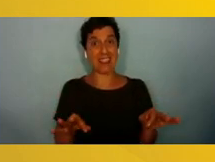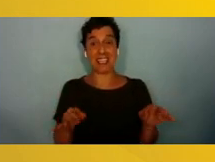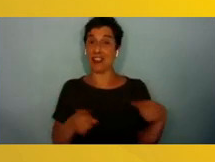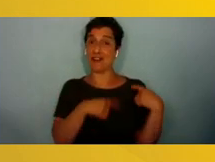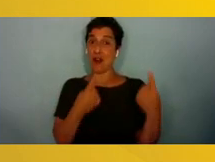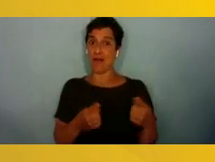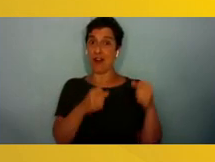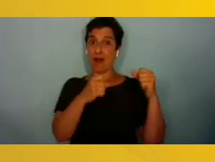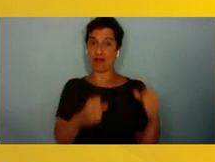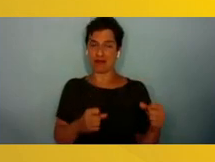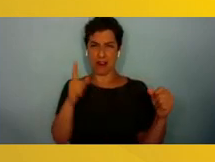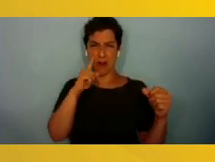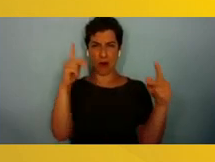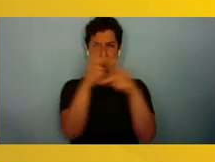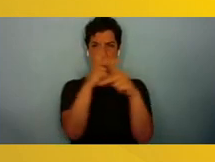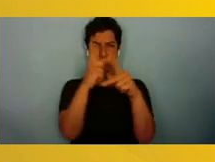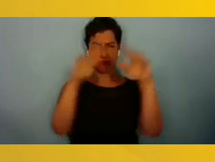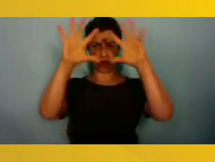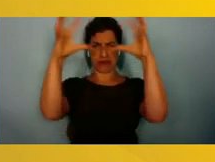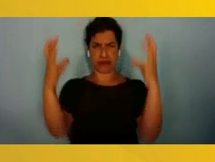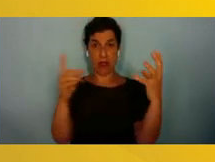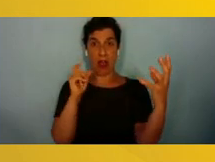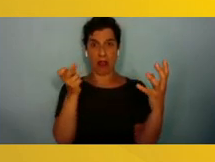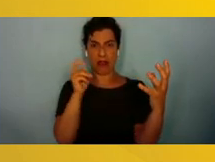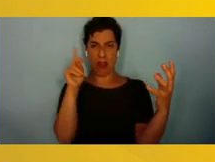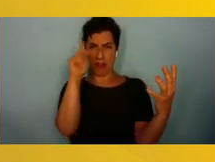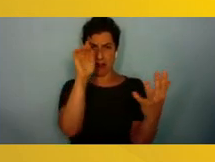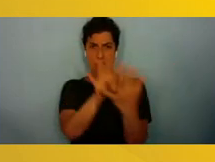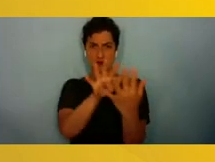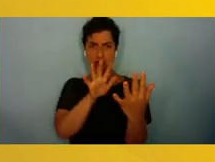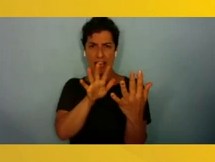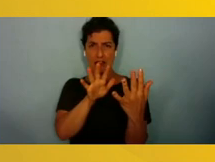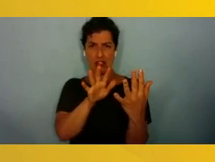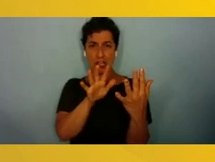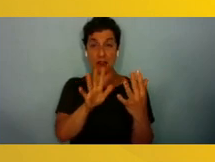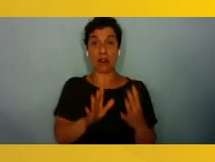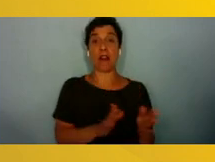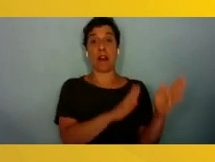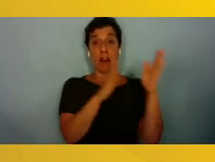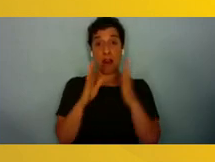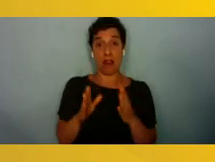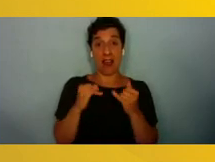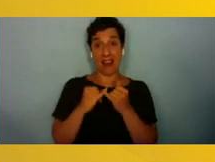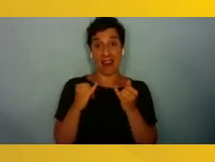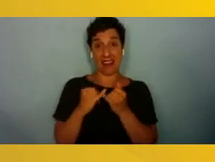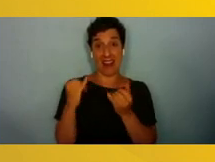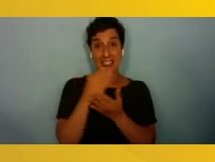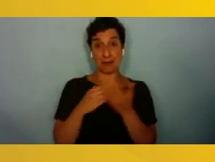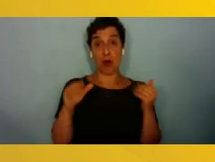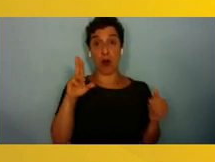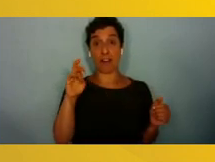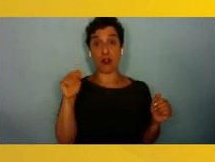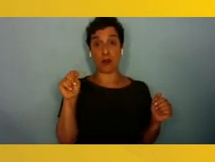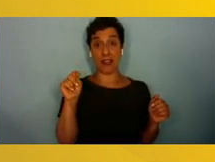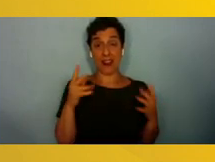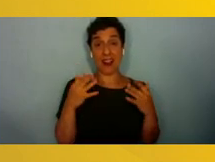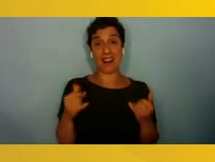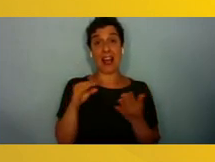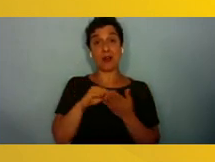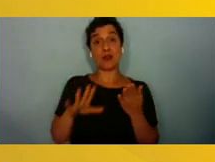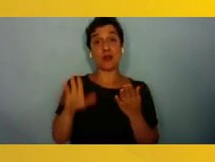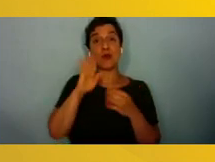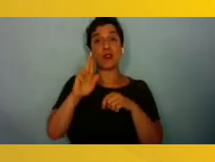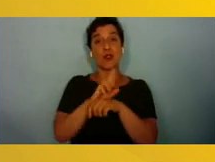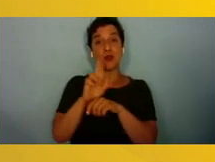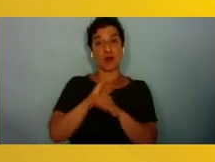abstraction. And now, as they move into the last part of the unit, students are going to use